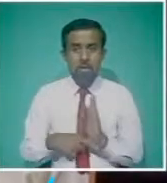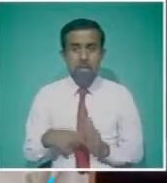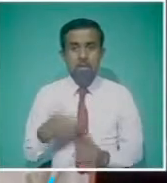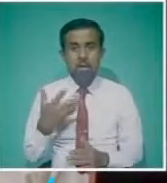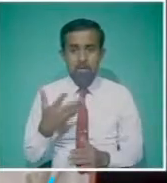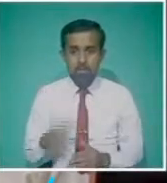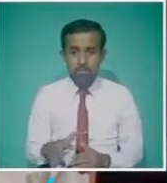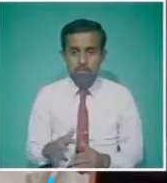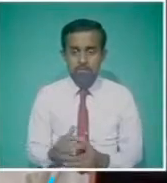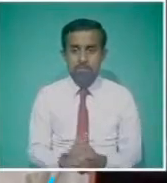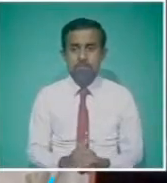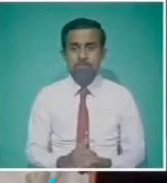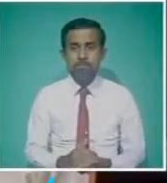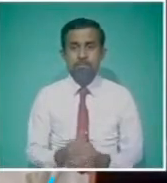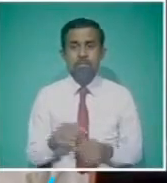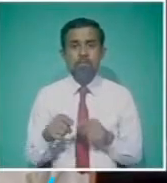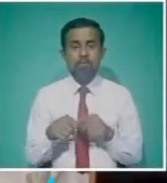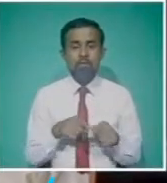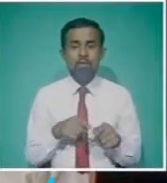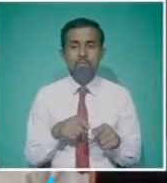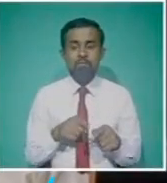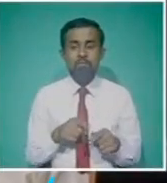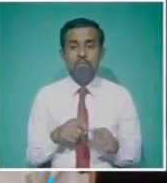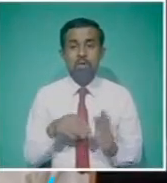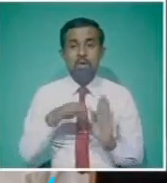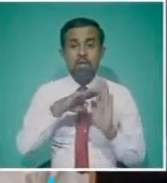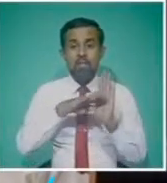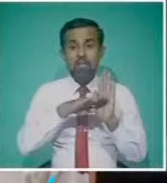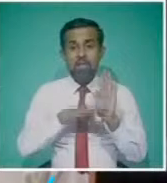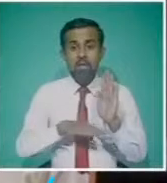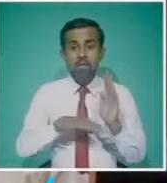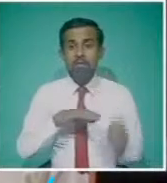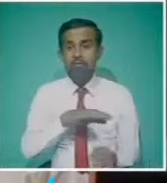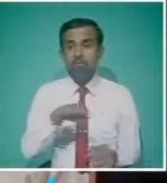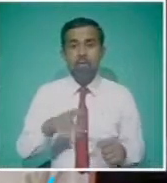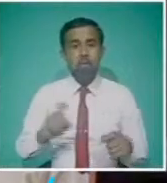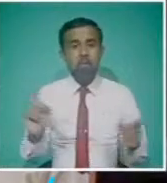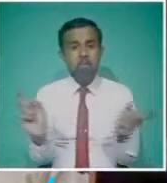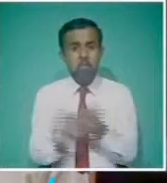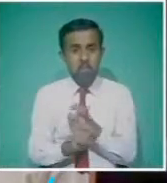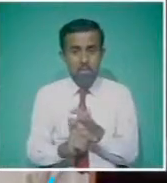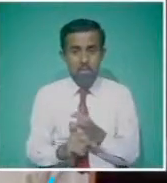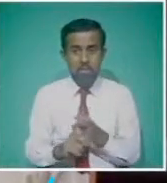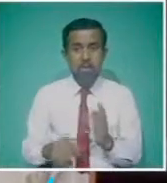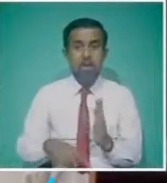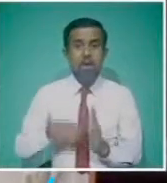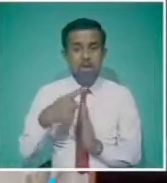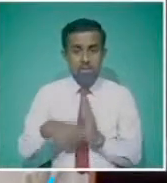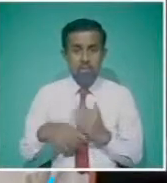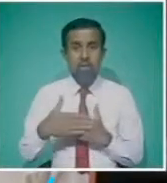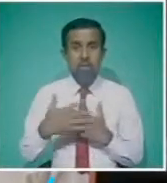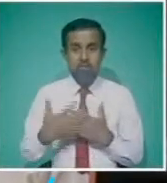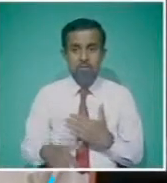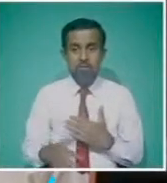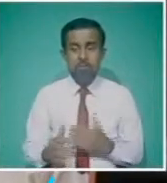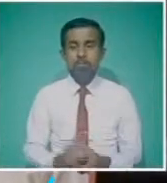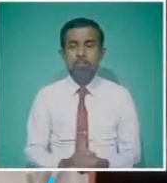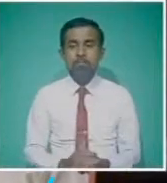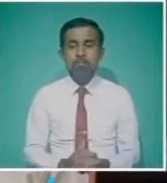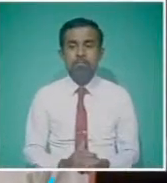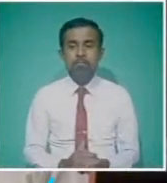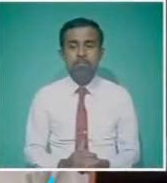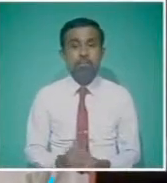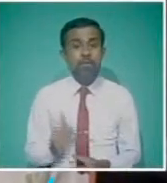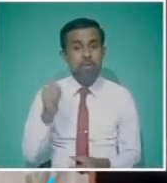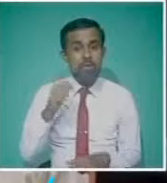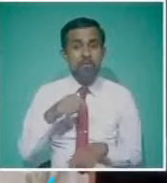start of the armed uprisings in the south. She is a person, Her Majesty, is a